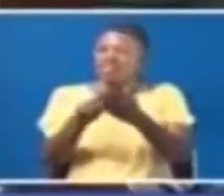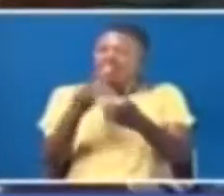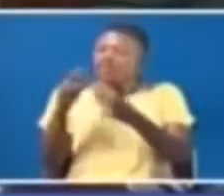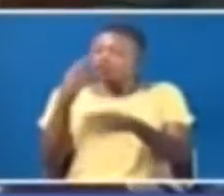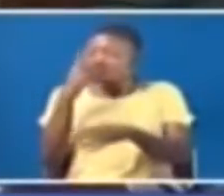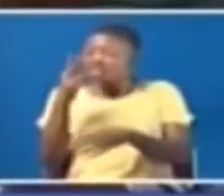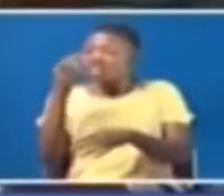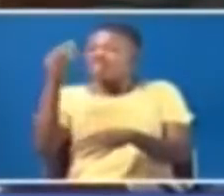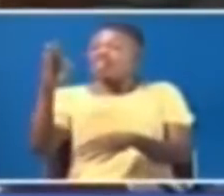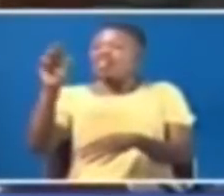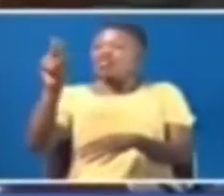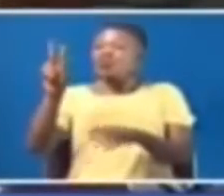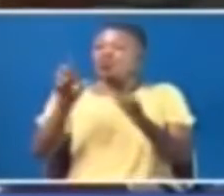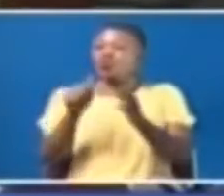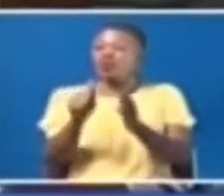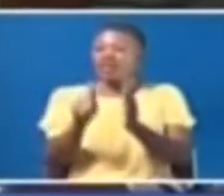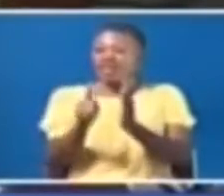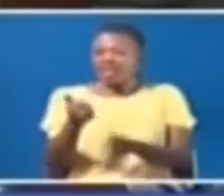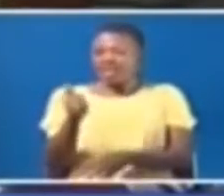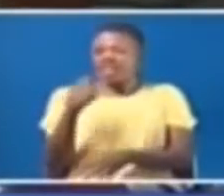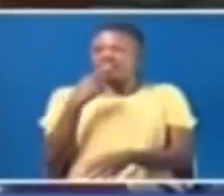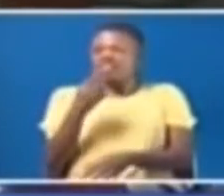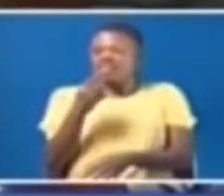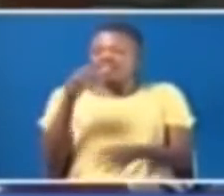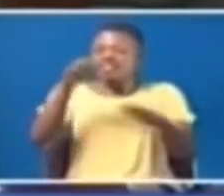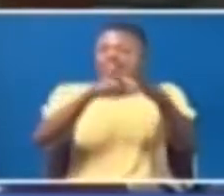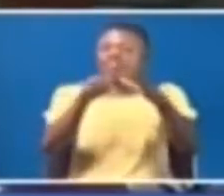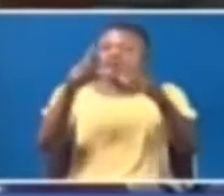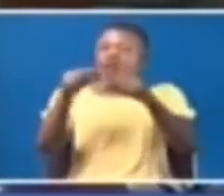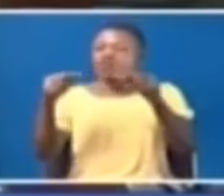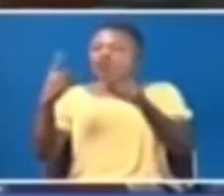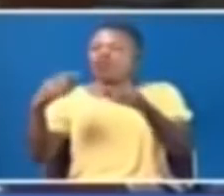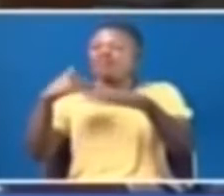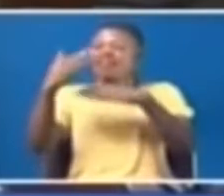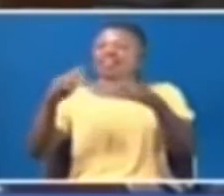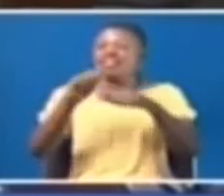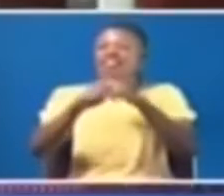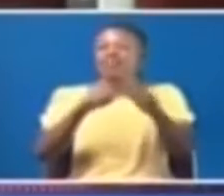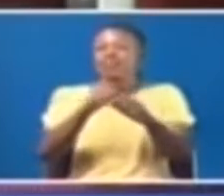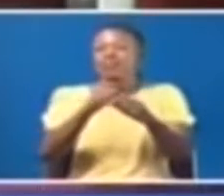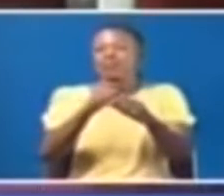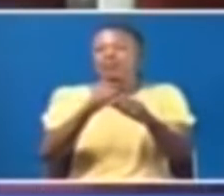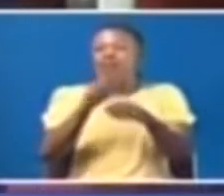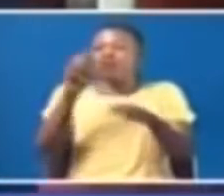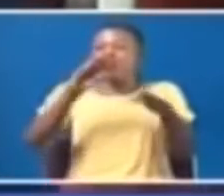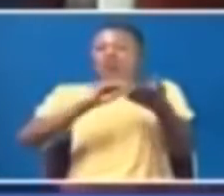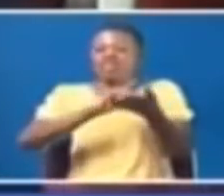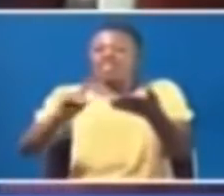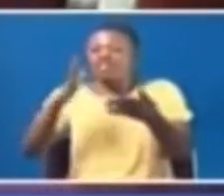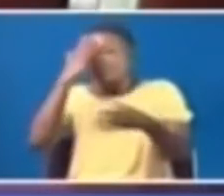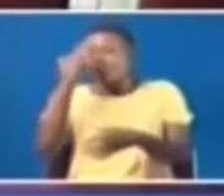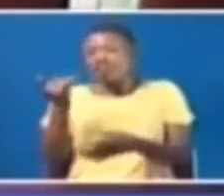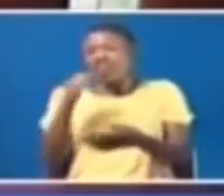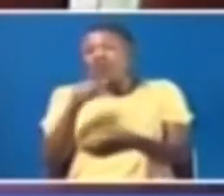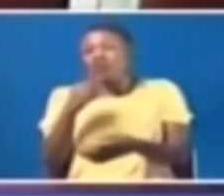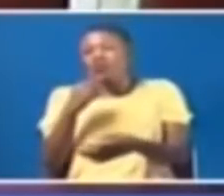3.2a, it says insert the words "for one further term" at the end thereof. You are deleting it. Don't